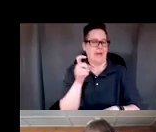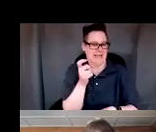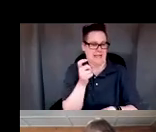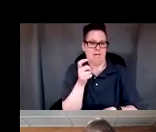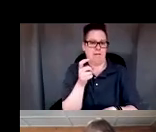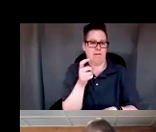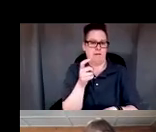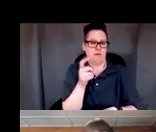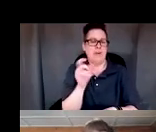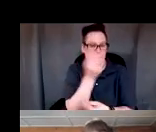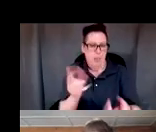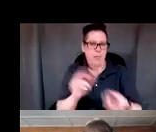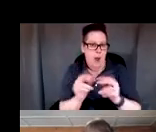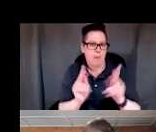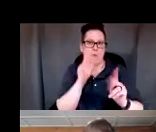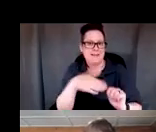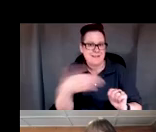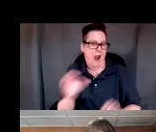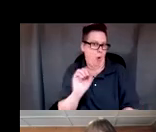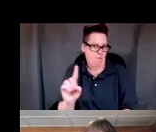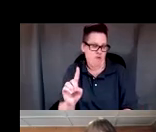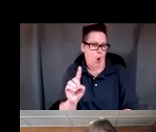died from an opioid overdose and really opening some eyes.